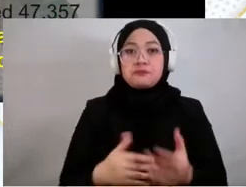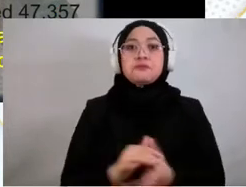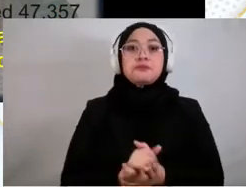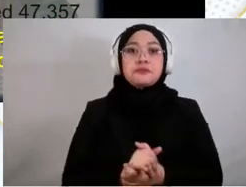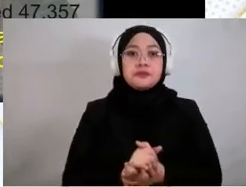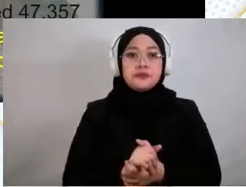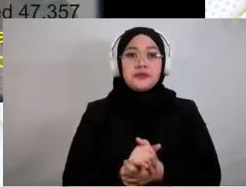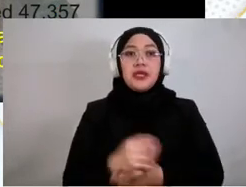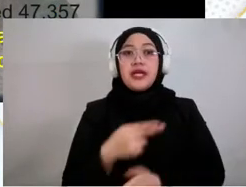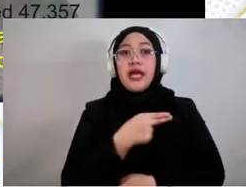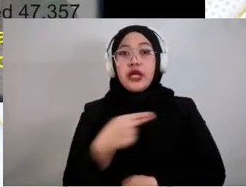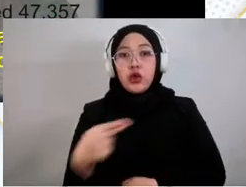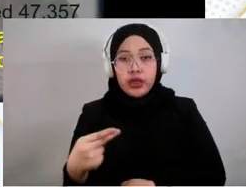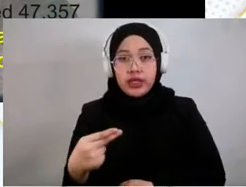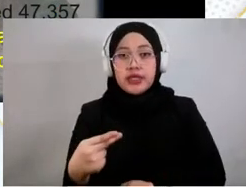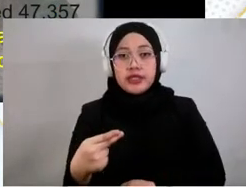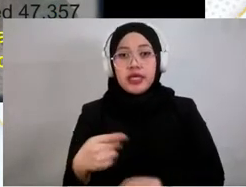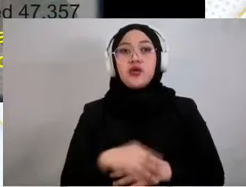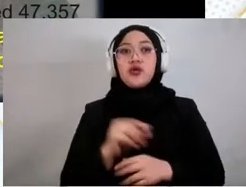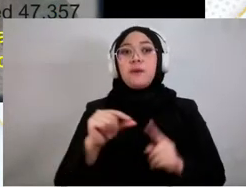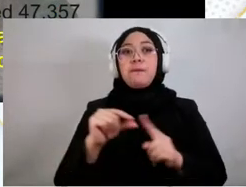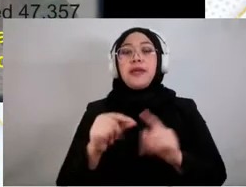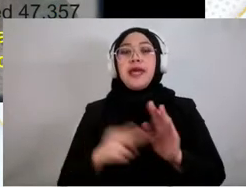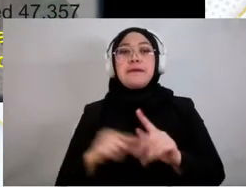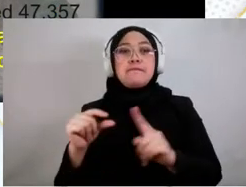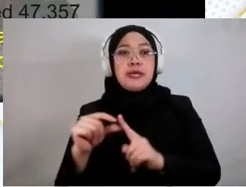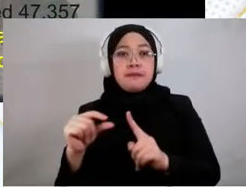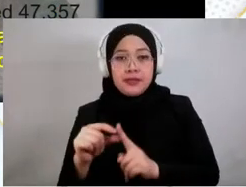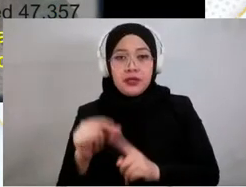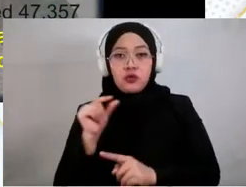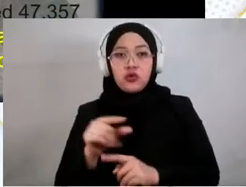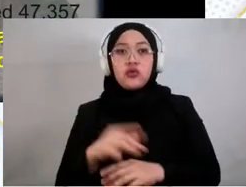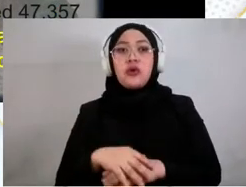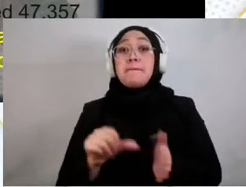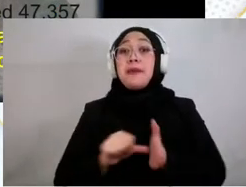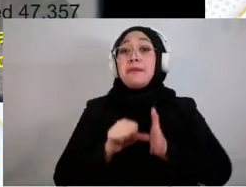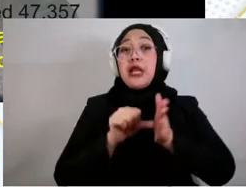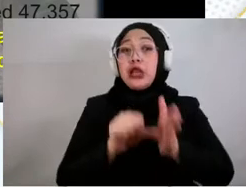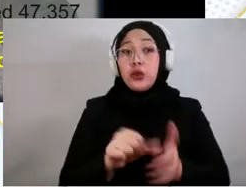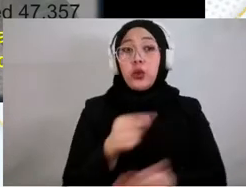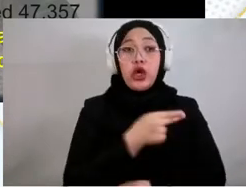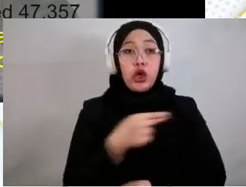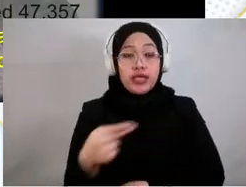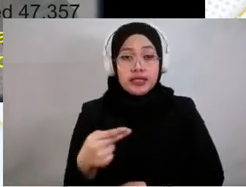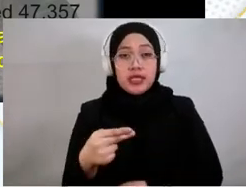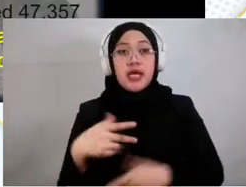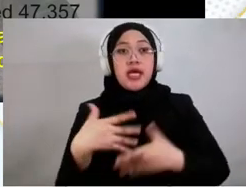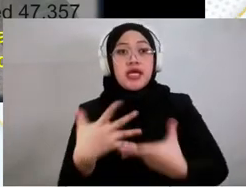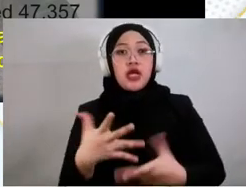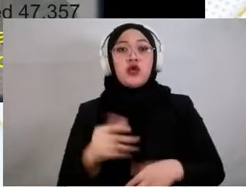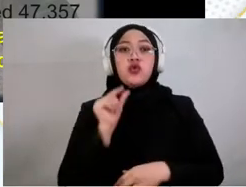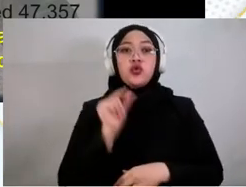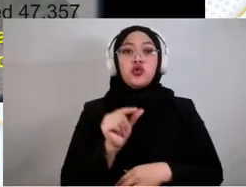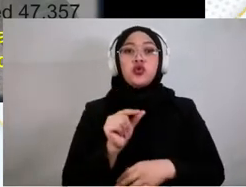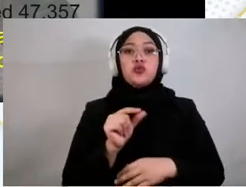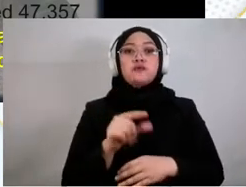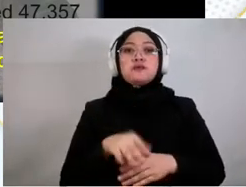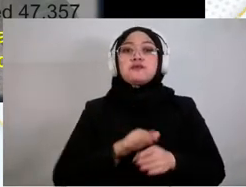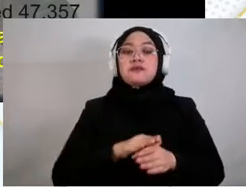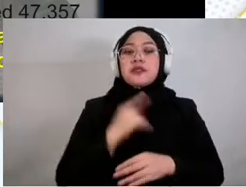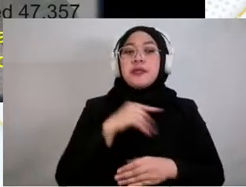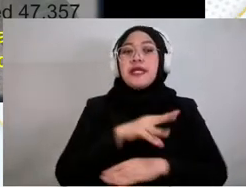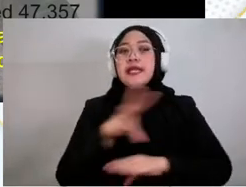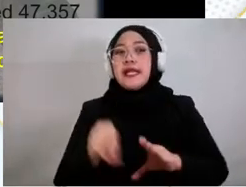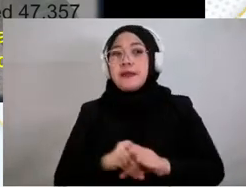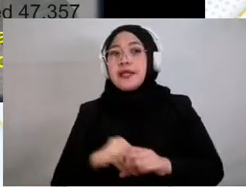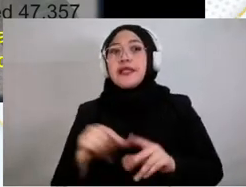the establishment of PMPP could help Indonesia enlarge its contribution to the UN in the future.